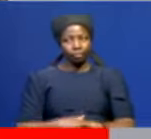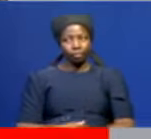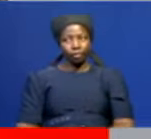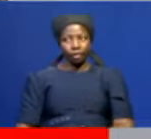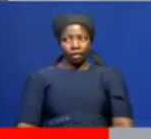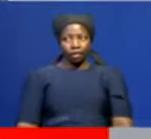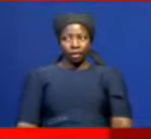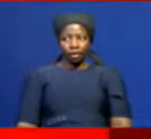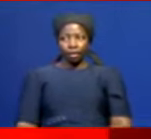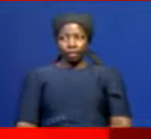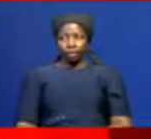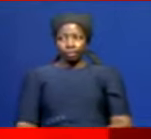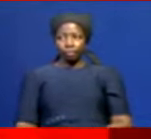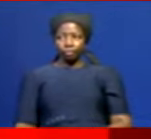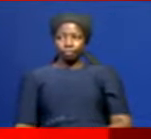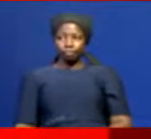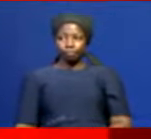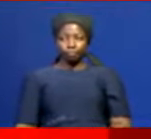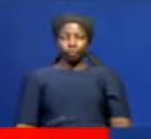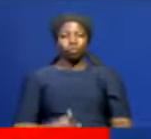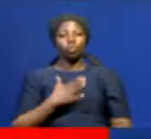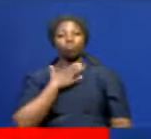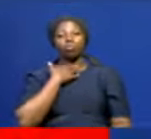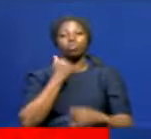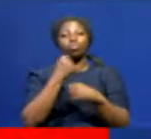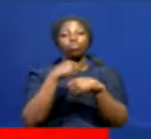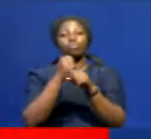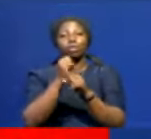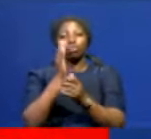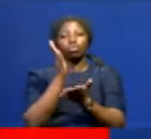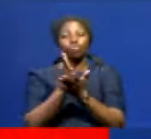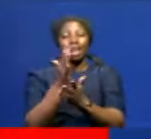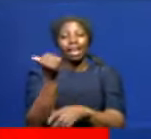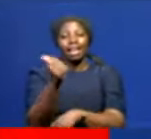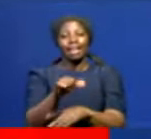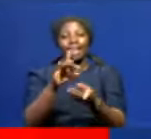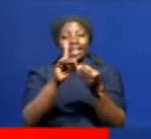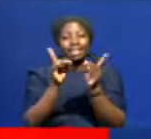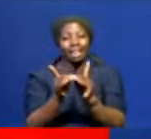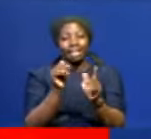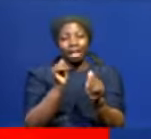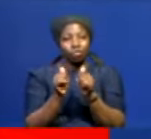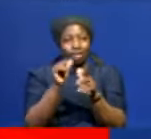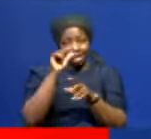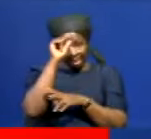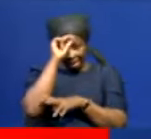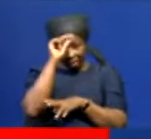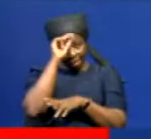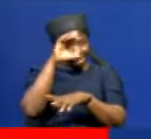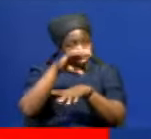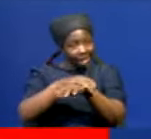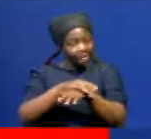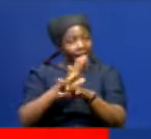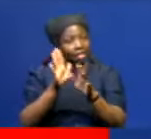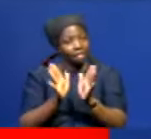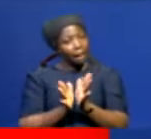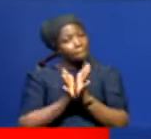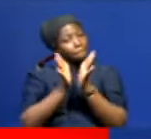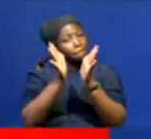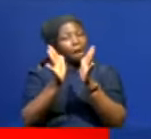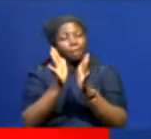We want to ensure that any data that comes into the hands of the government, public